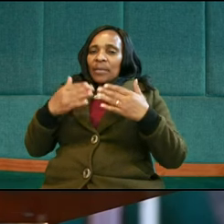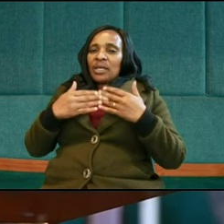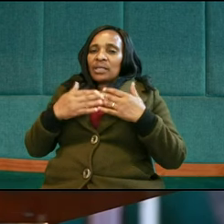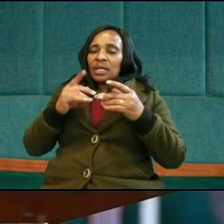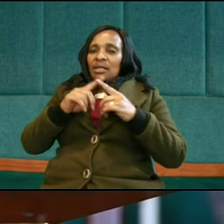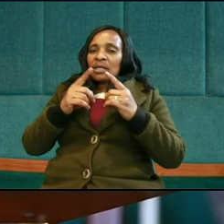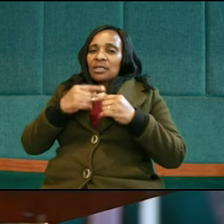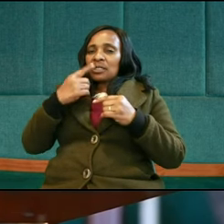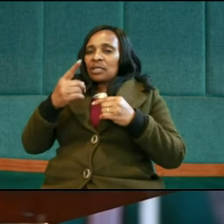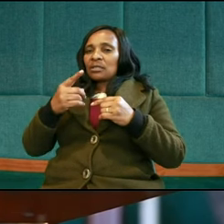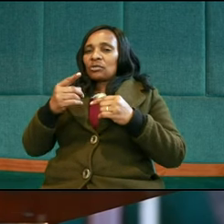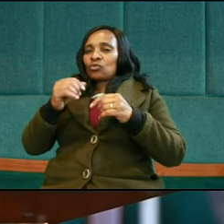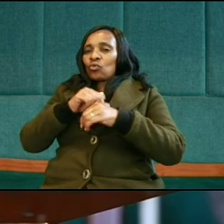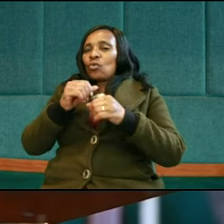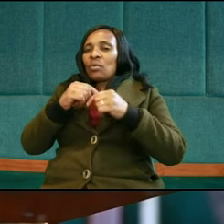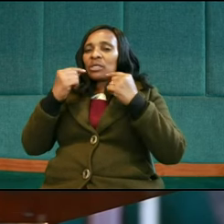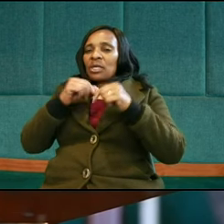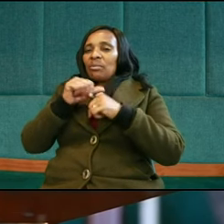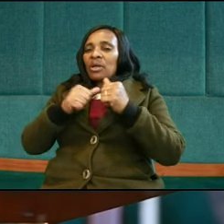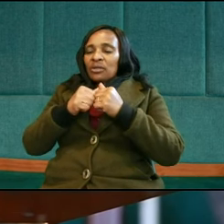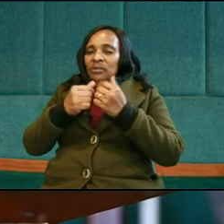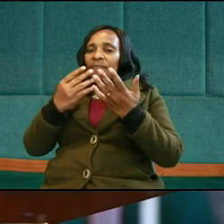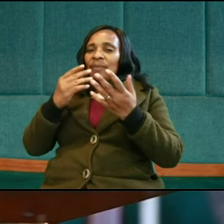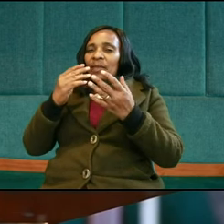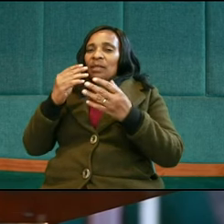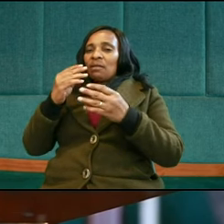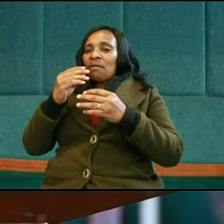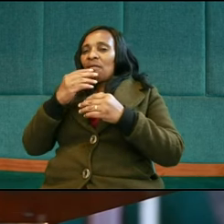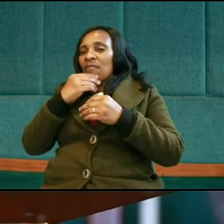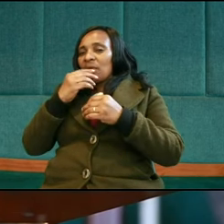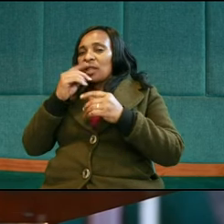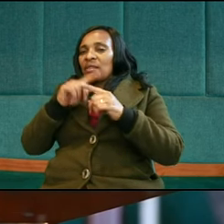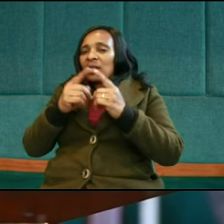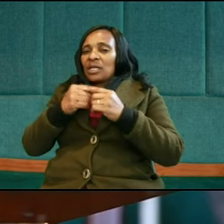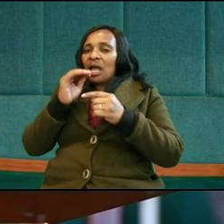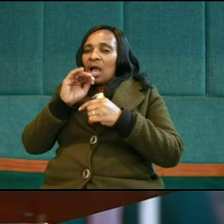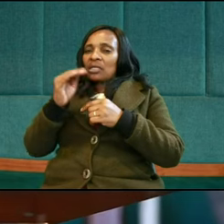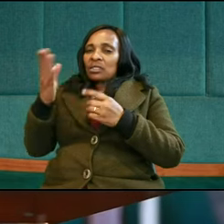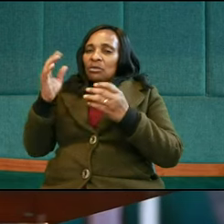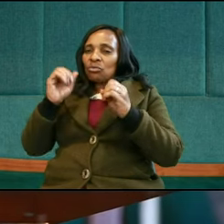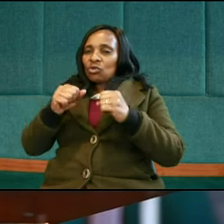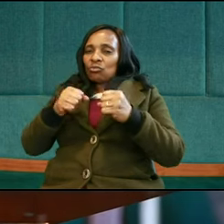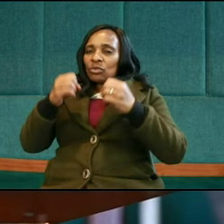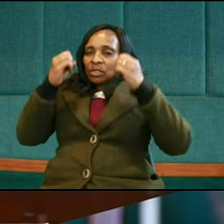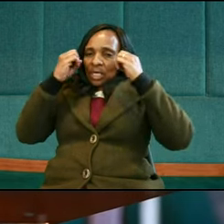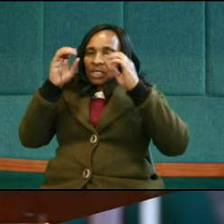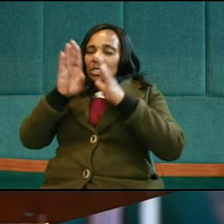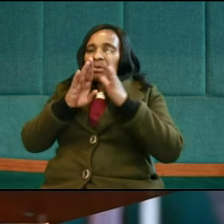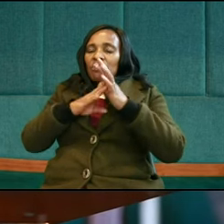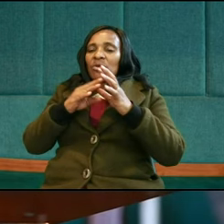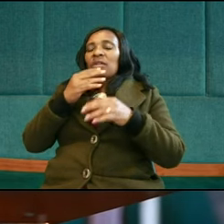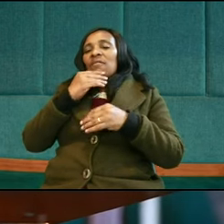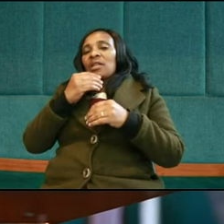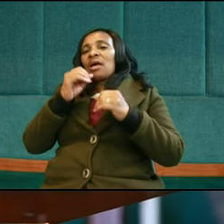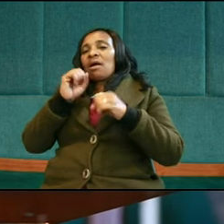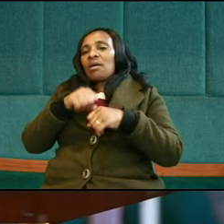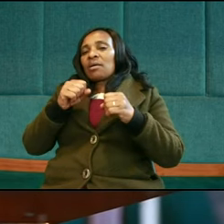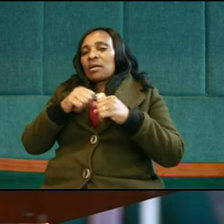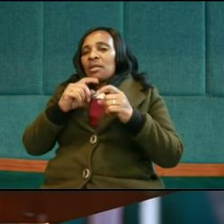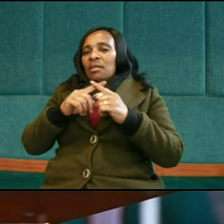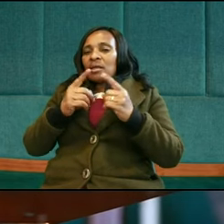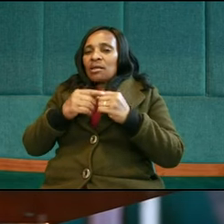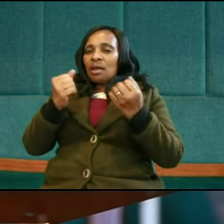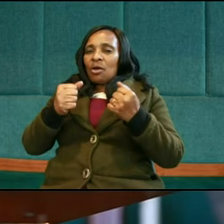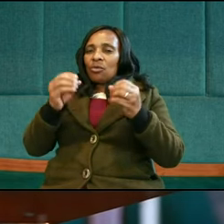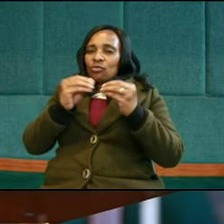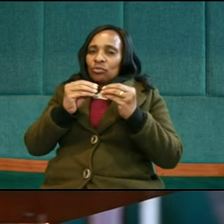told the school pastor about father. The school pastor contacted father and asked if he would like to study the Bible. Father agreed, and he and the pastor began